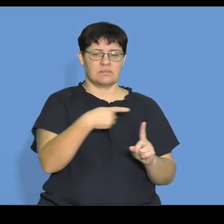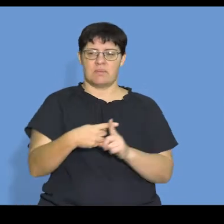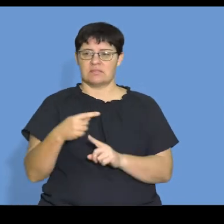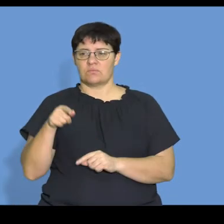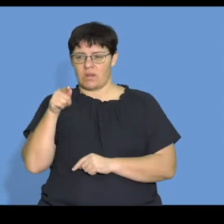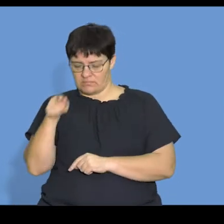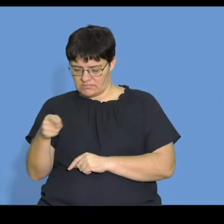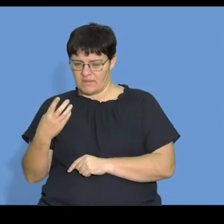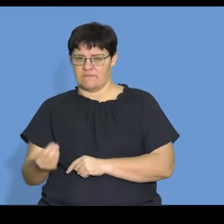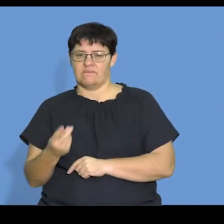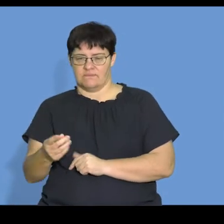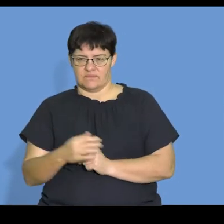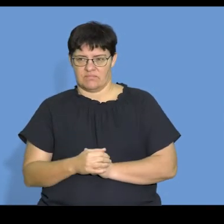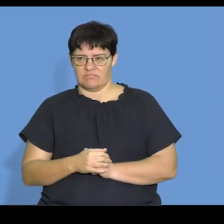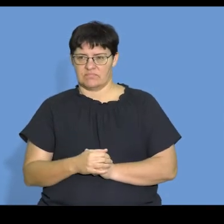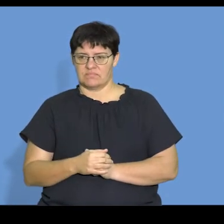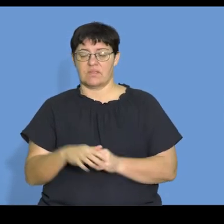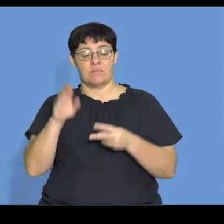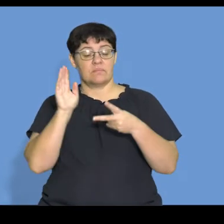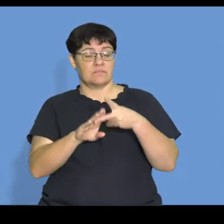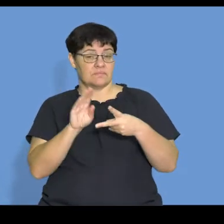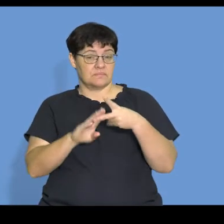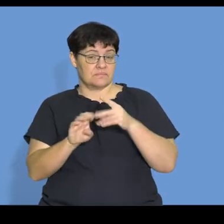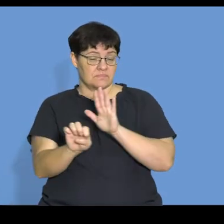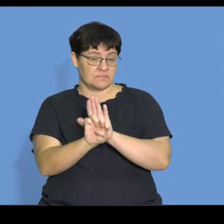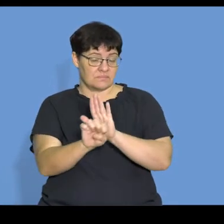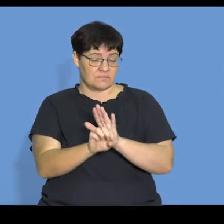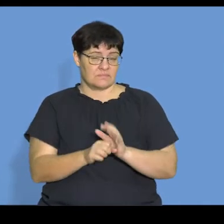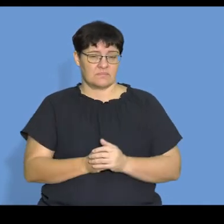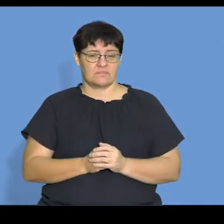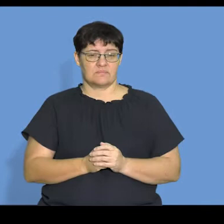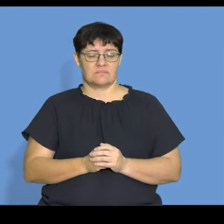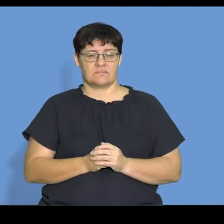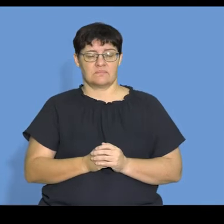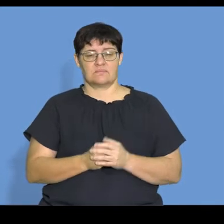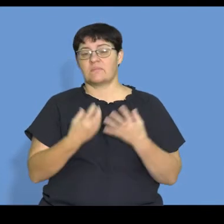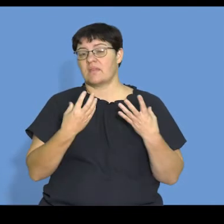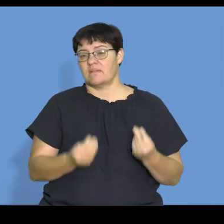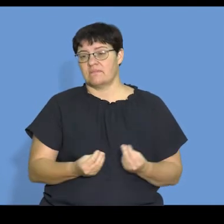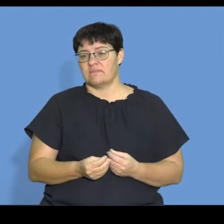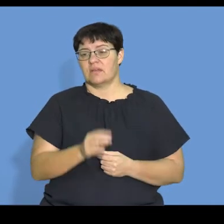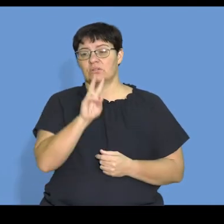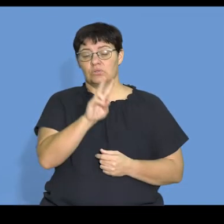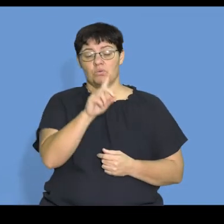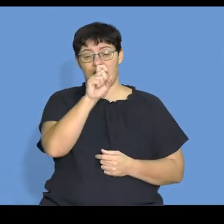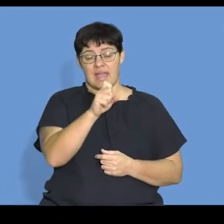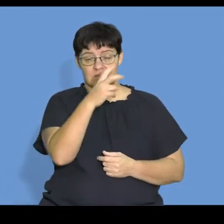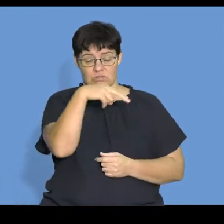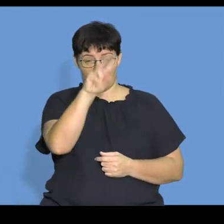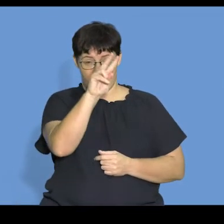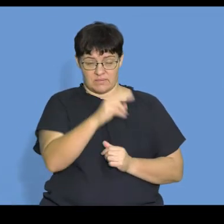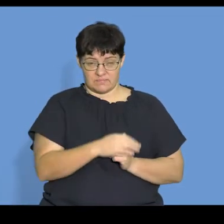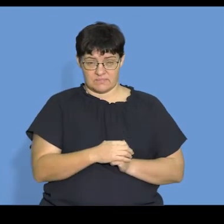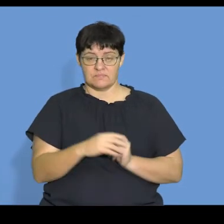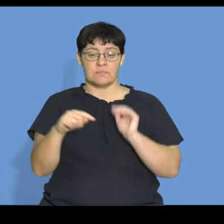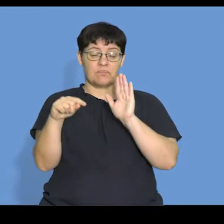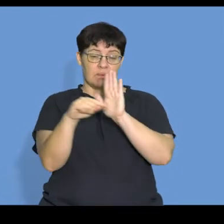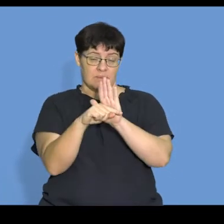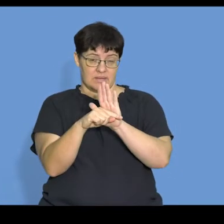right? Let's look at another example. If I have 2x squared